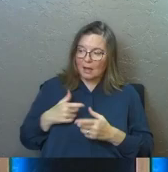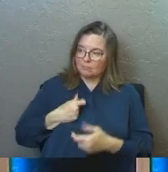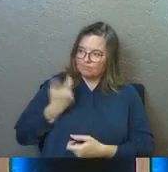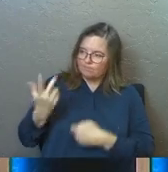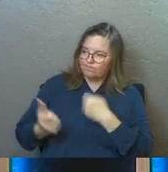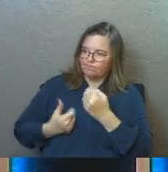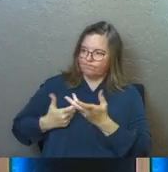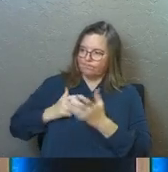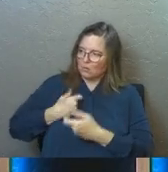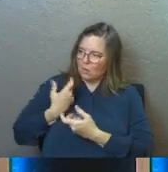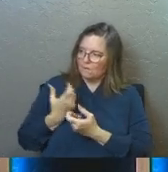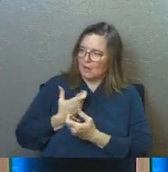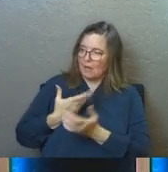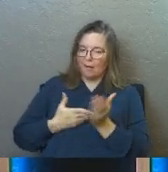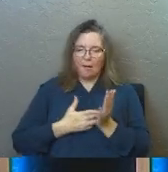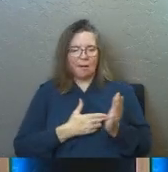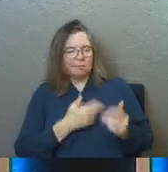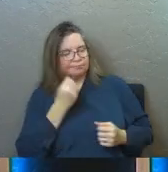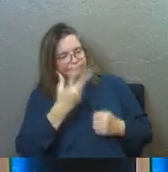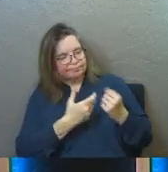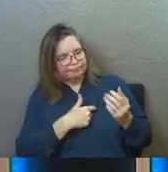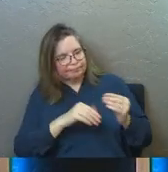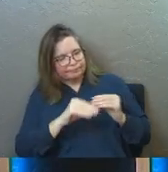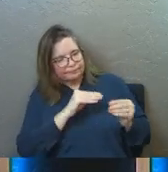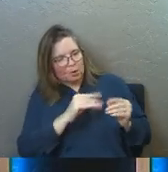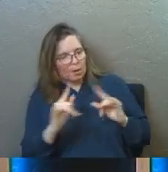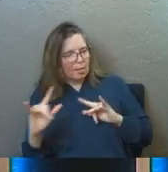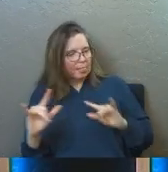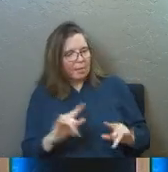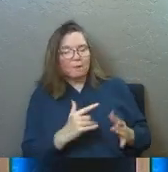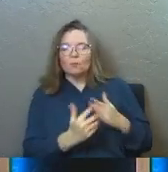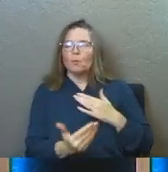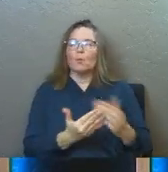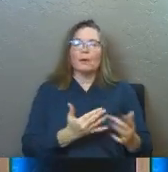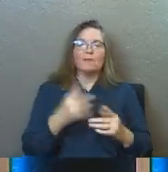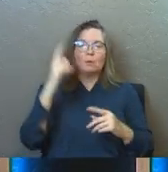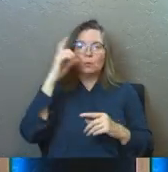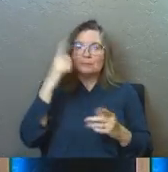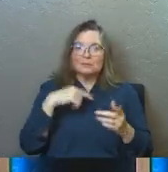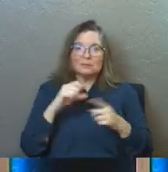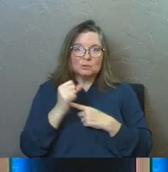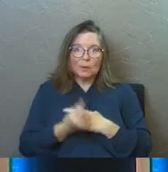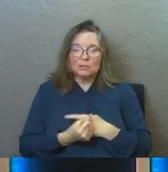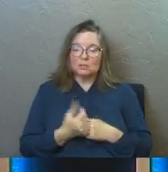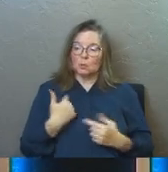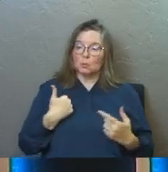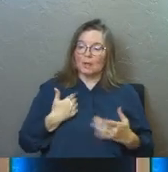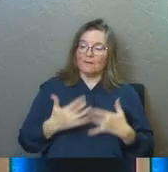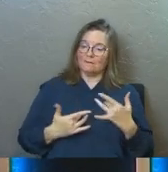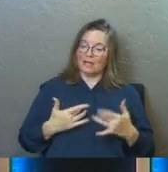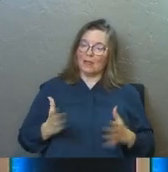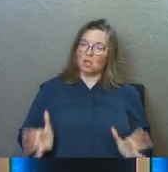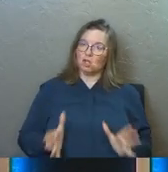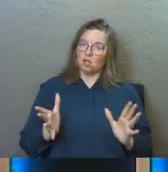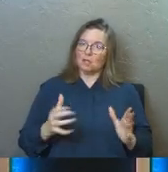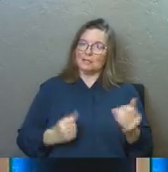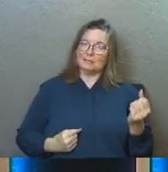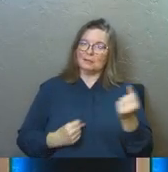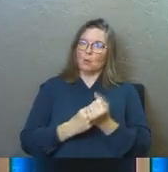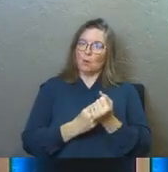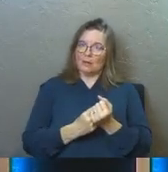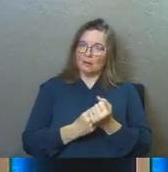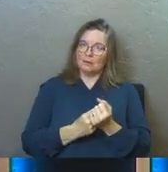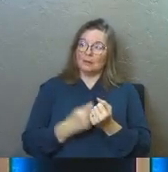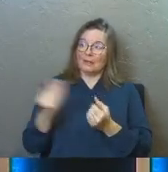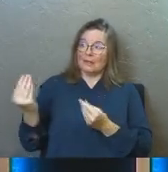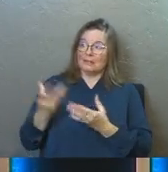to be honest and do some confession. They got to be honest and bring some correction or vice versa or whatever, just some wisdom to the situations. We got to feel encouraged and supported,